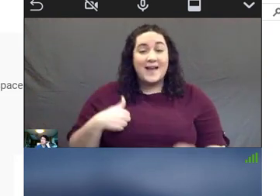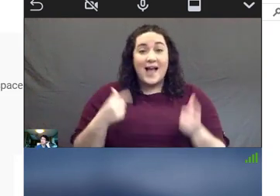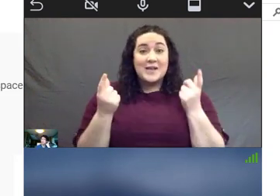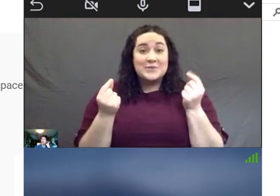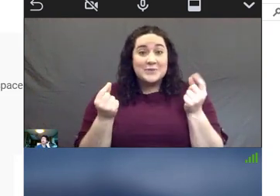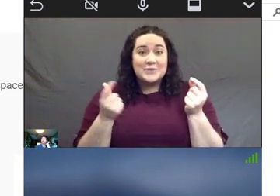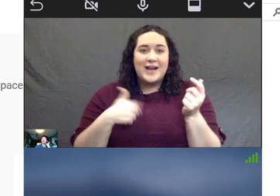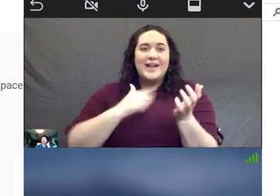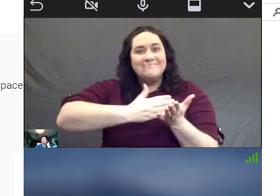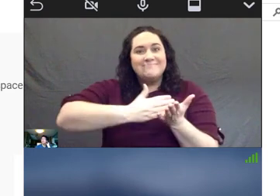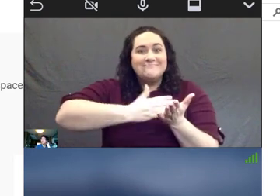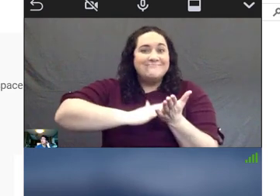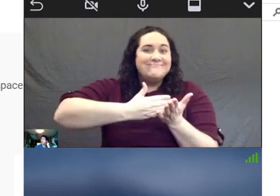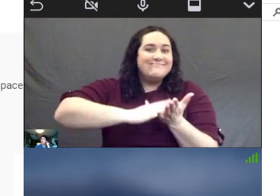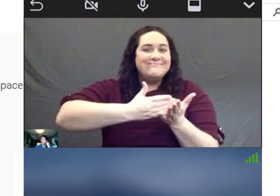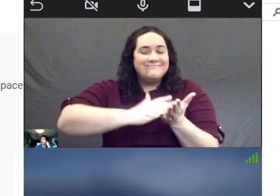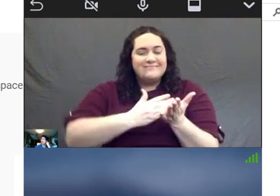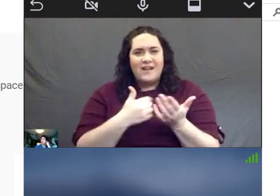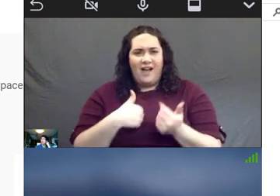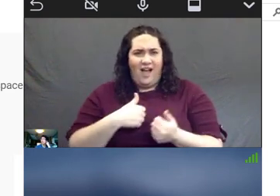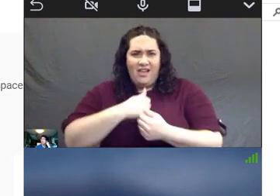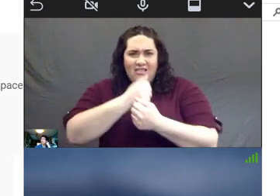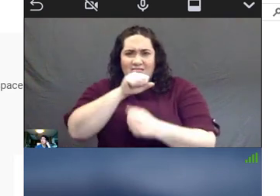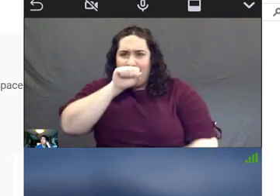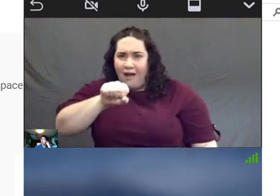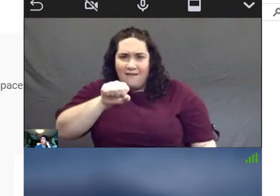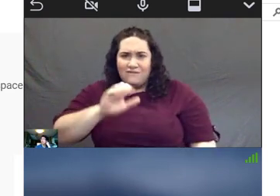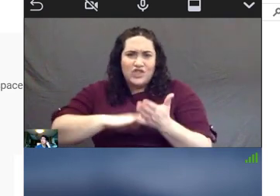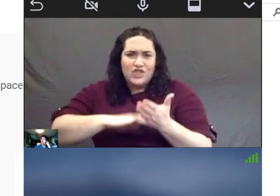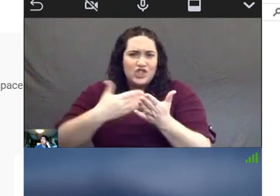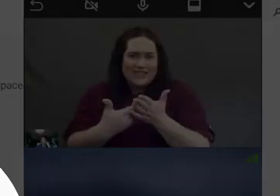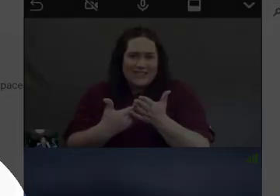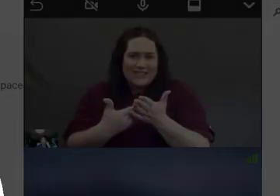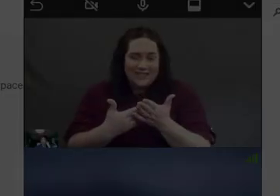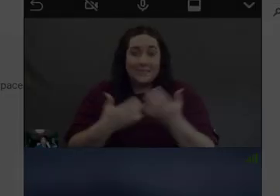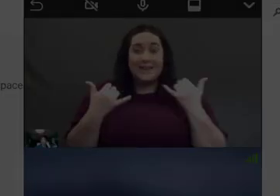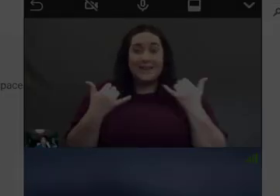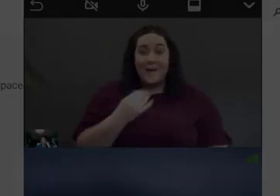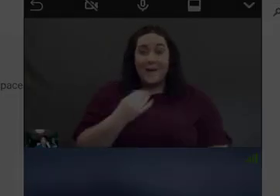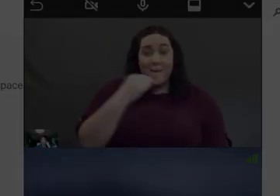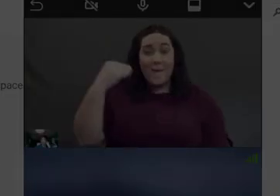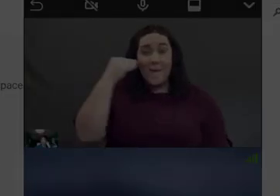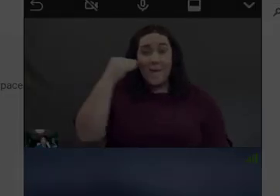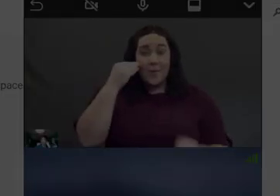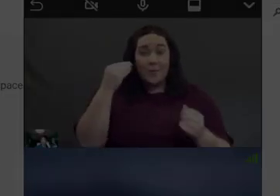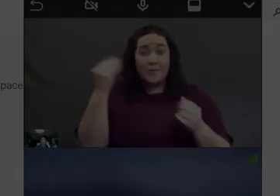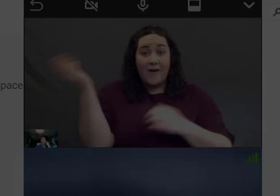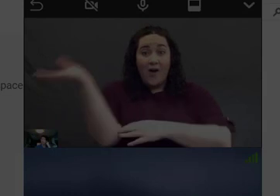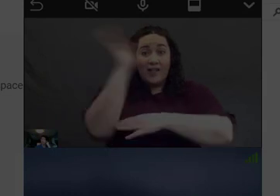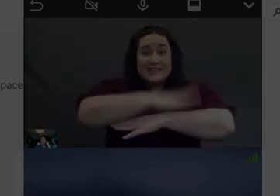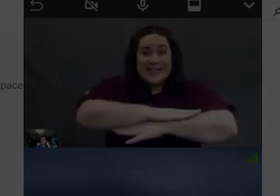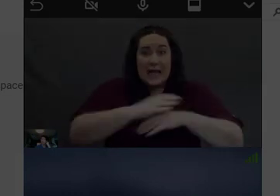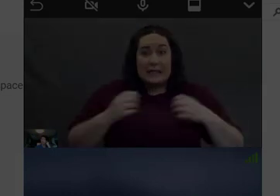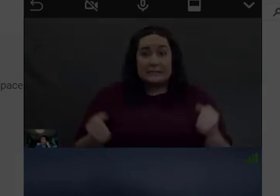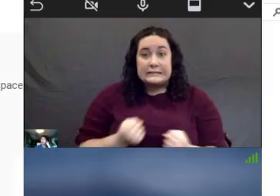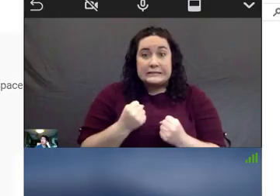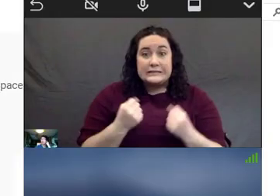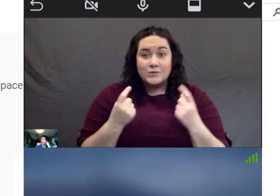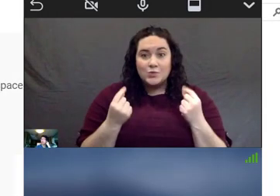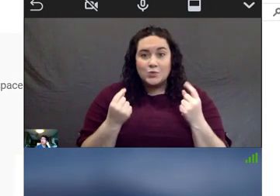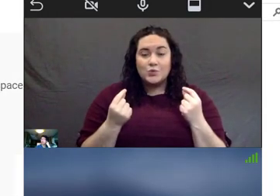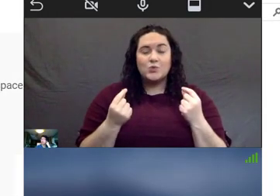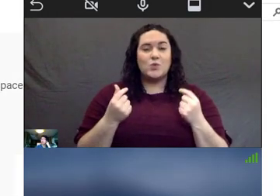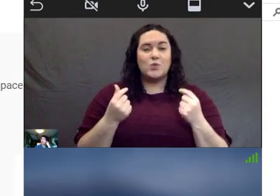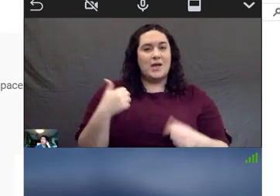anyway, but we made a pretty sweet meal. I thought on the weekend we did crispy oven fries. So basically You